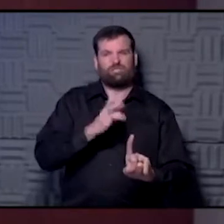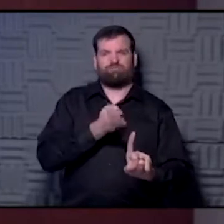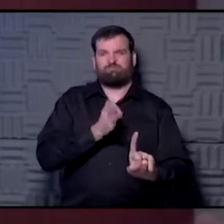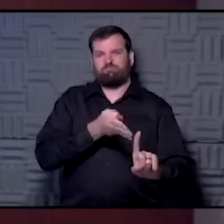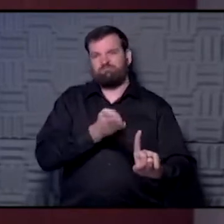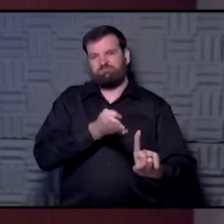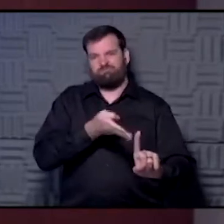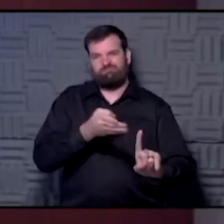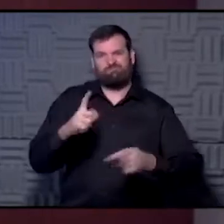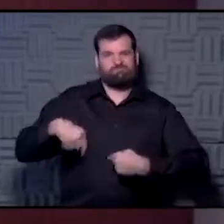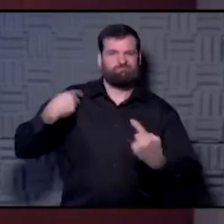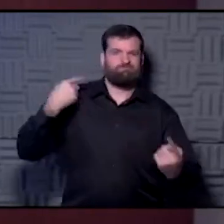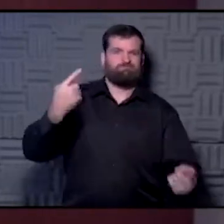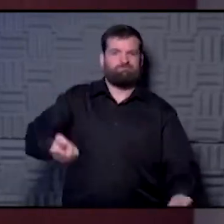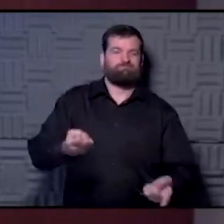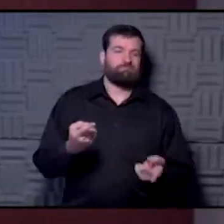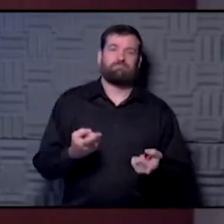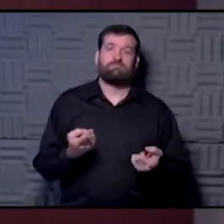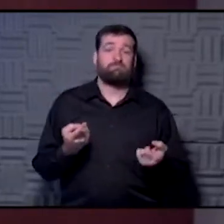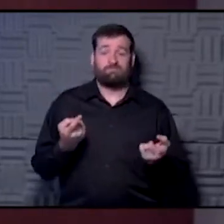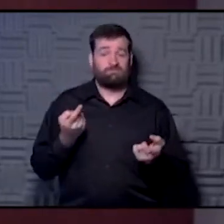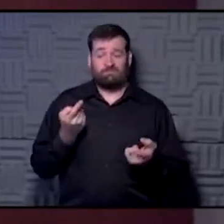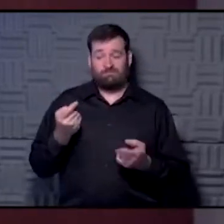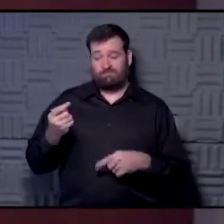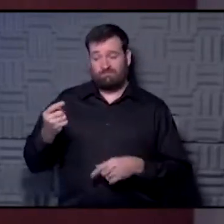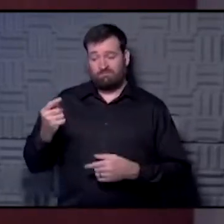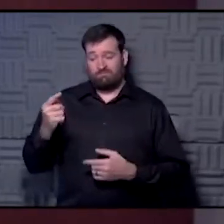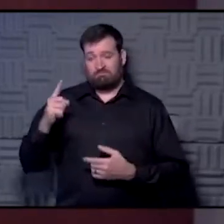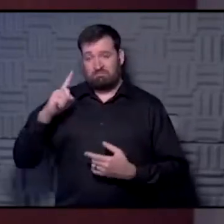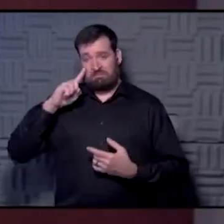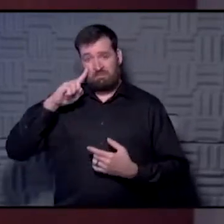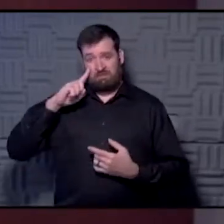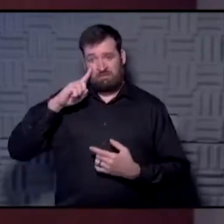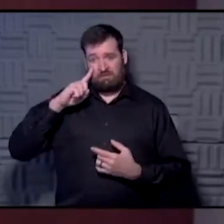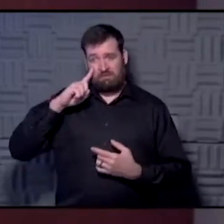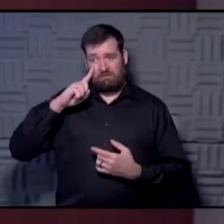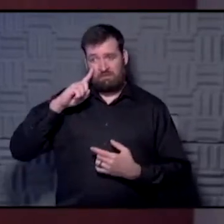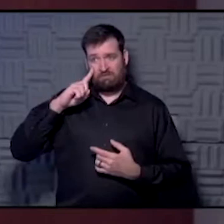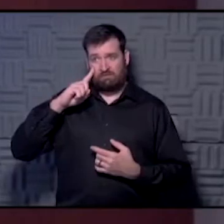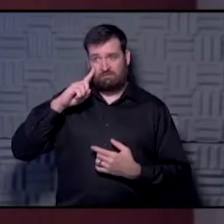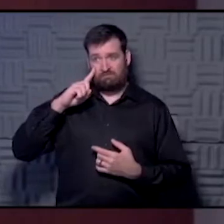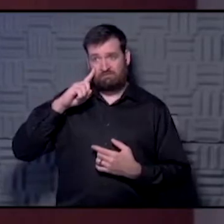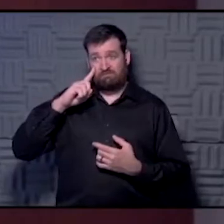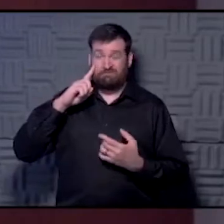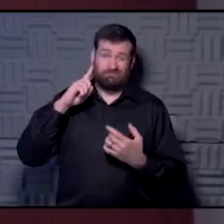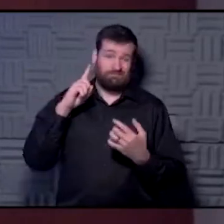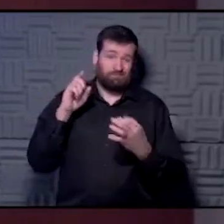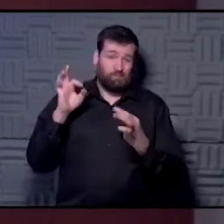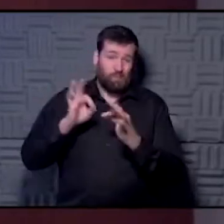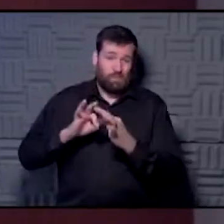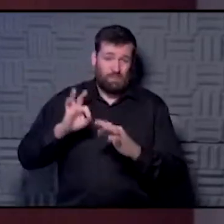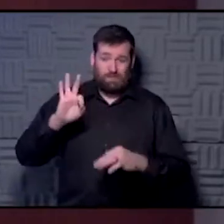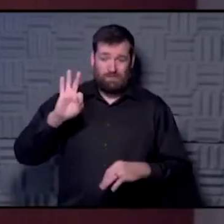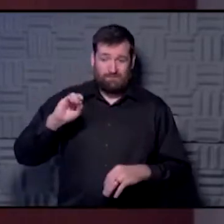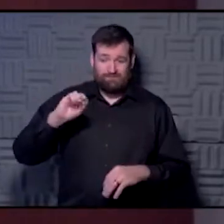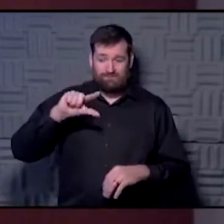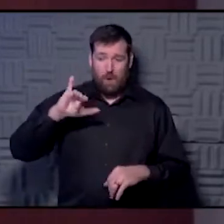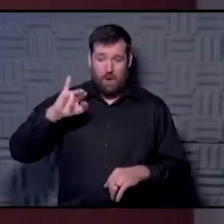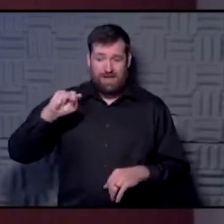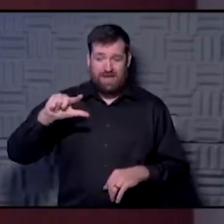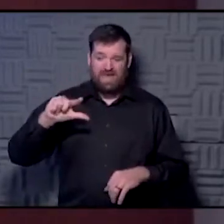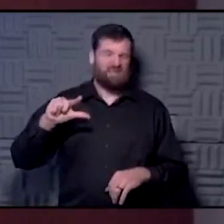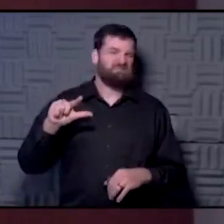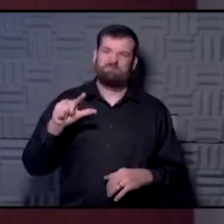advising all along, and I don't think we have any evidence to suggest that it would necessarily be worth it to invest in